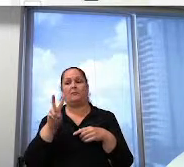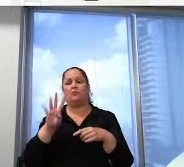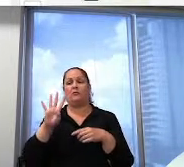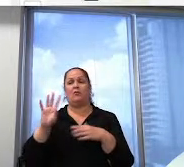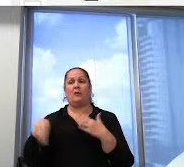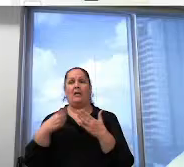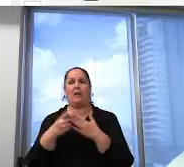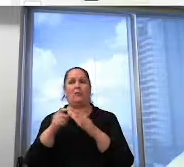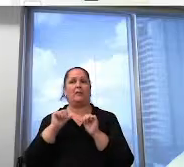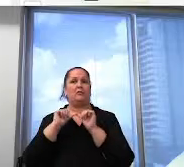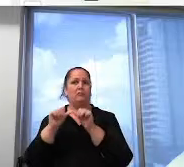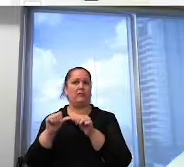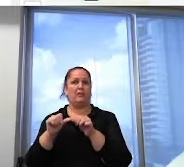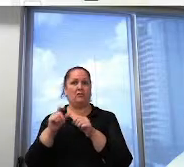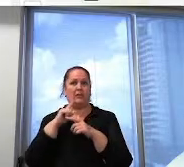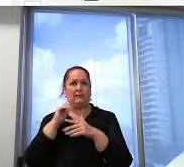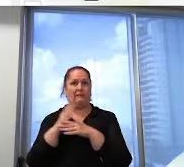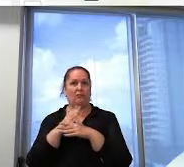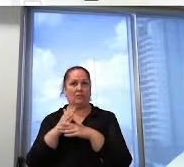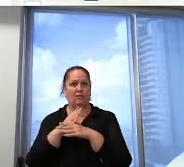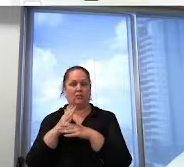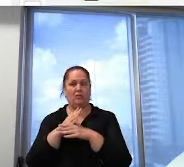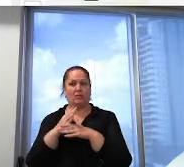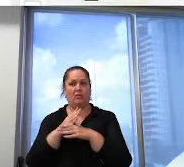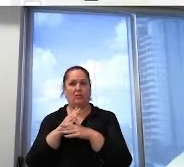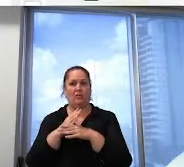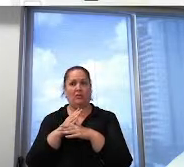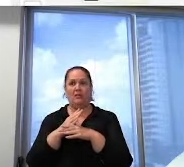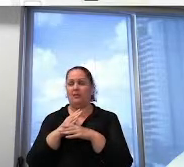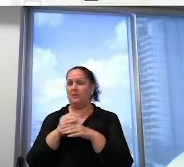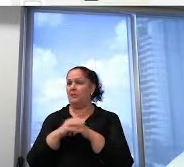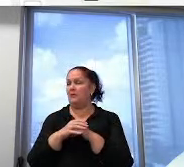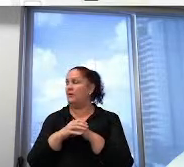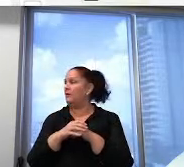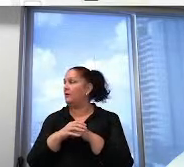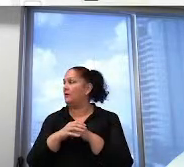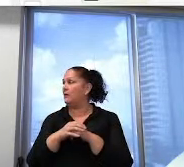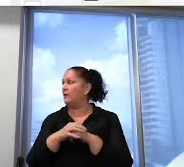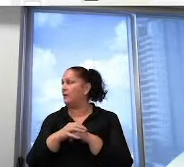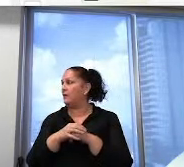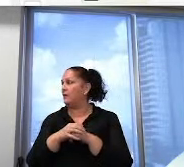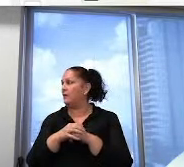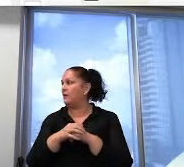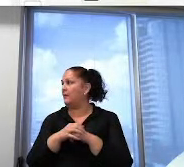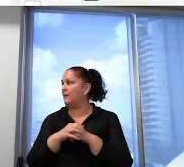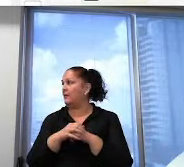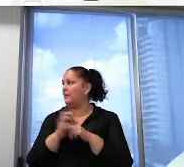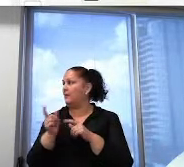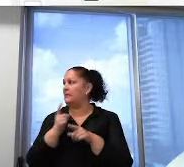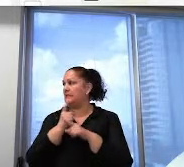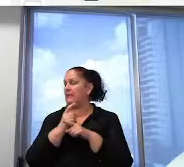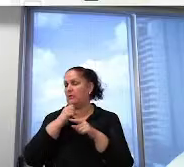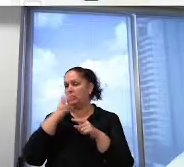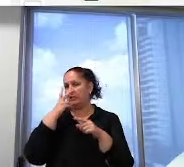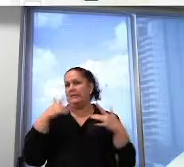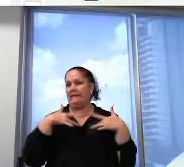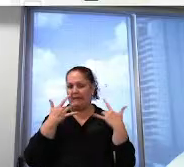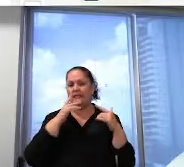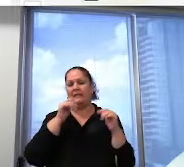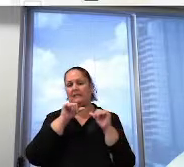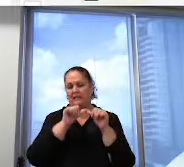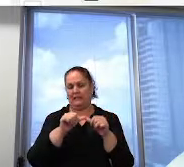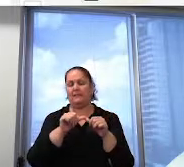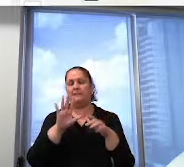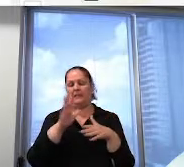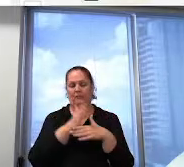almost 24 hours in duration per average. Per event? Exactly. I mean, when you look at the event